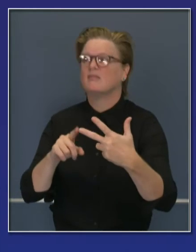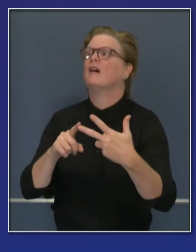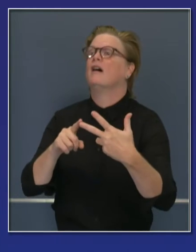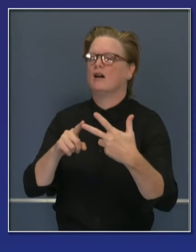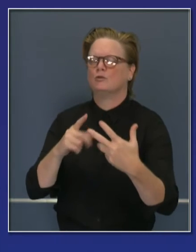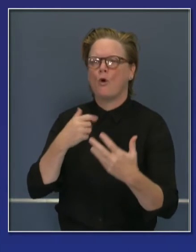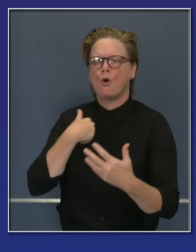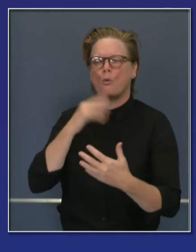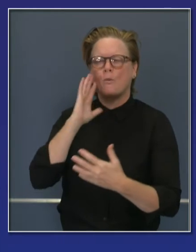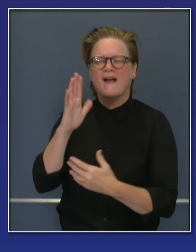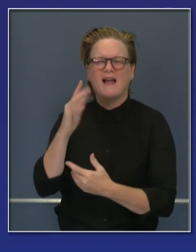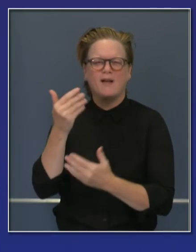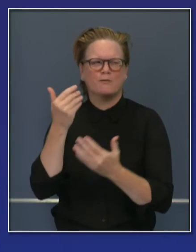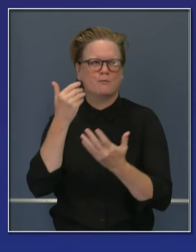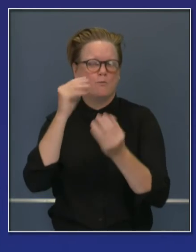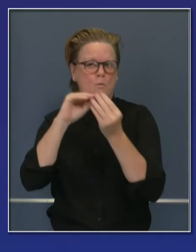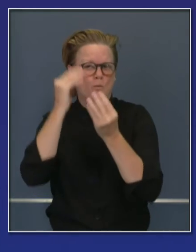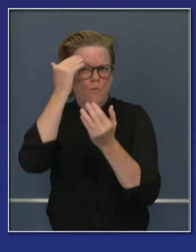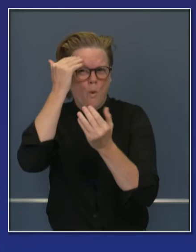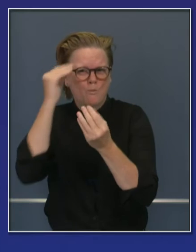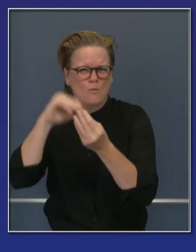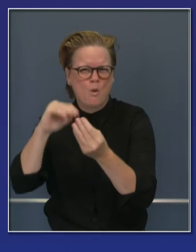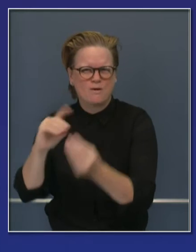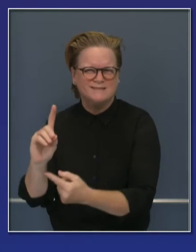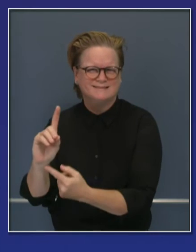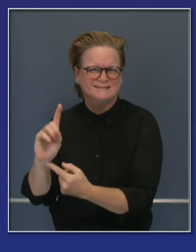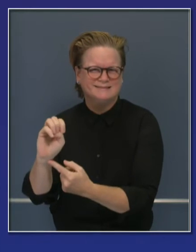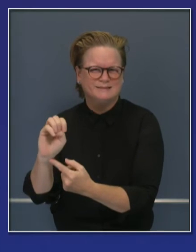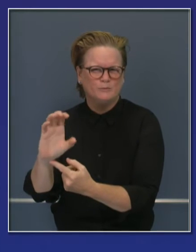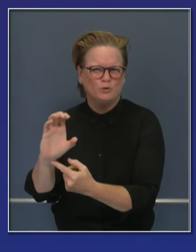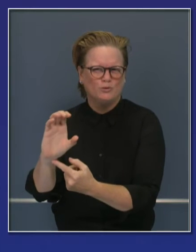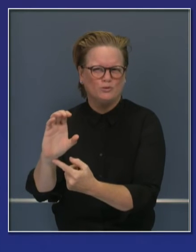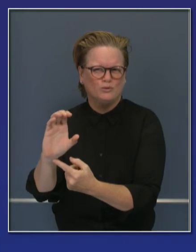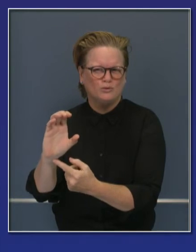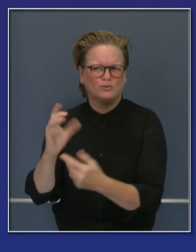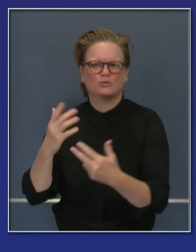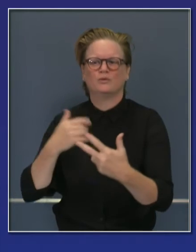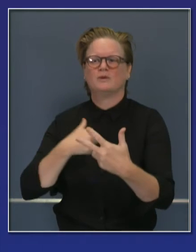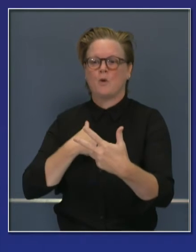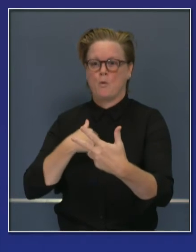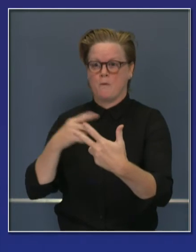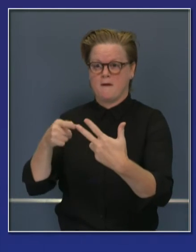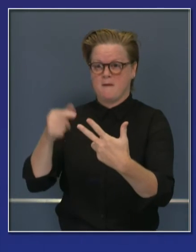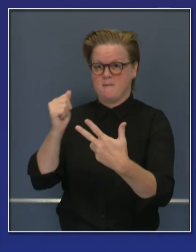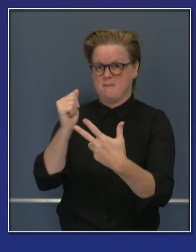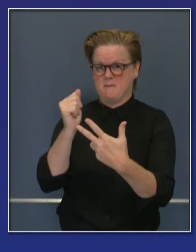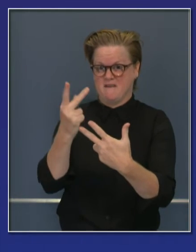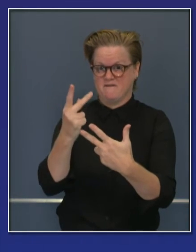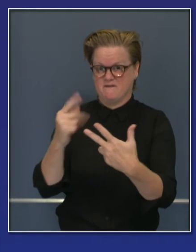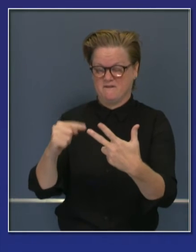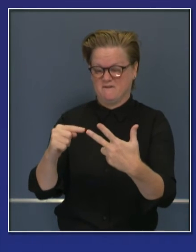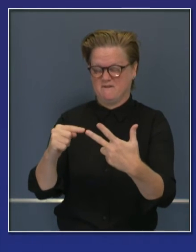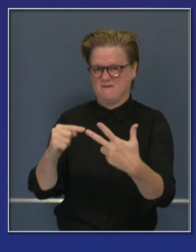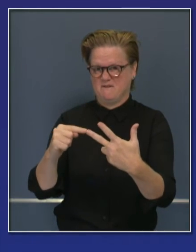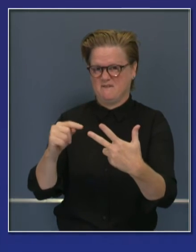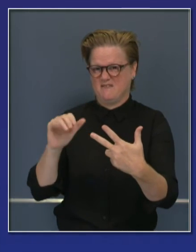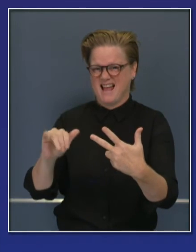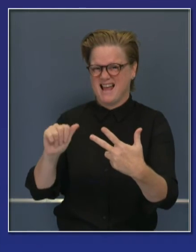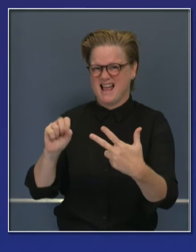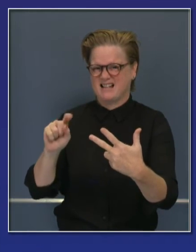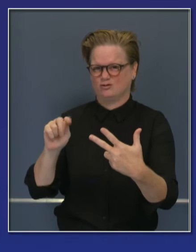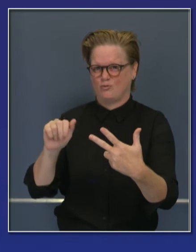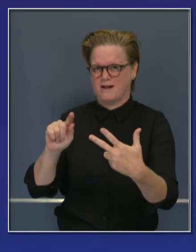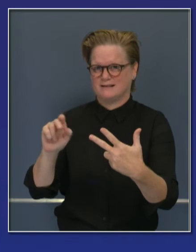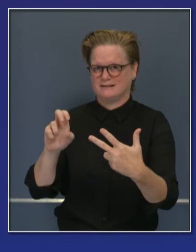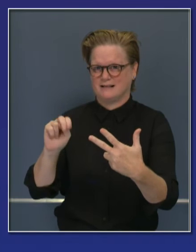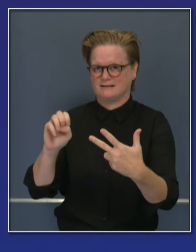purposes, we're anticipating that FDA approval in early December. And that hopefully will be Pfizer and Moderna, and we'll see what